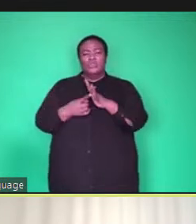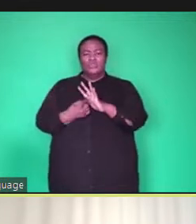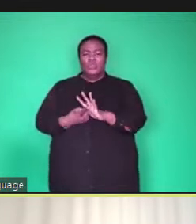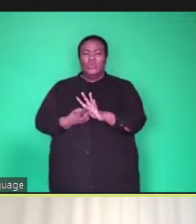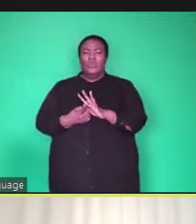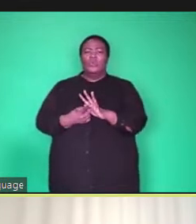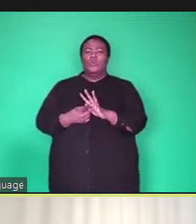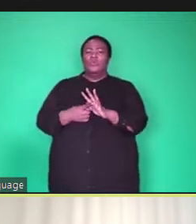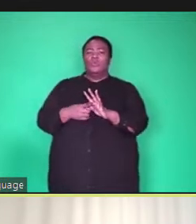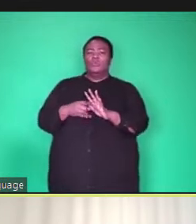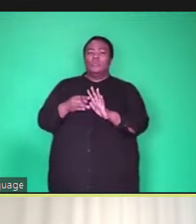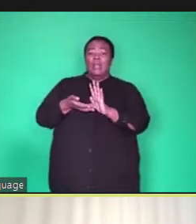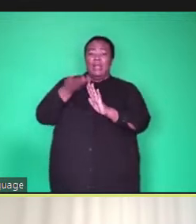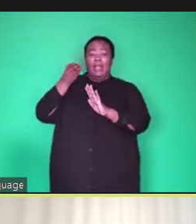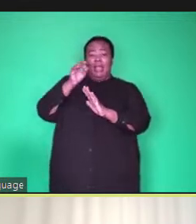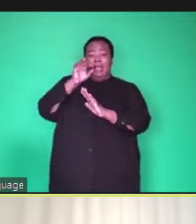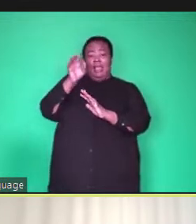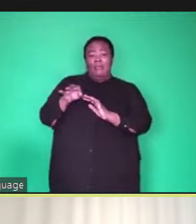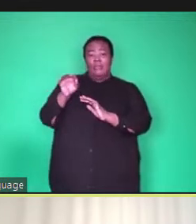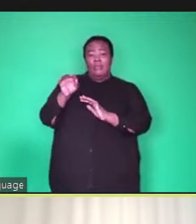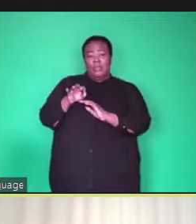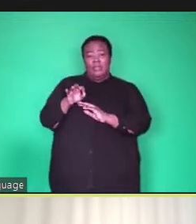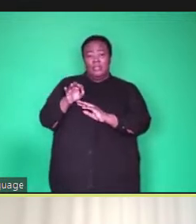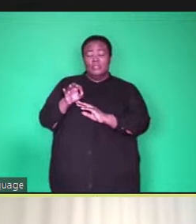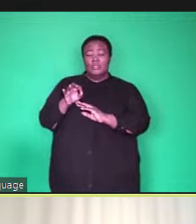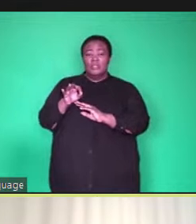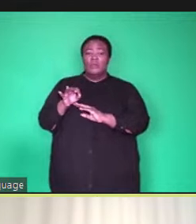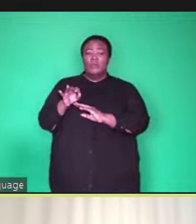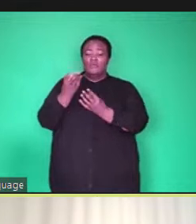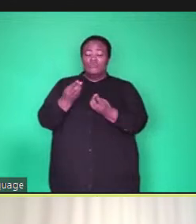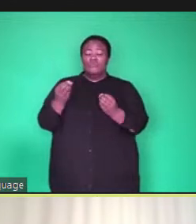mobility found in localized studies.